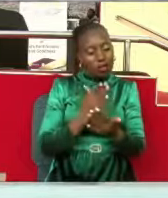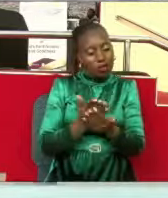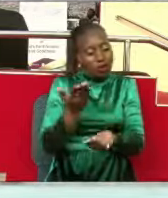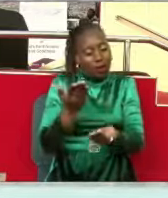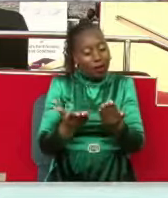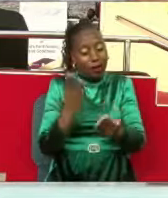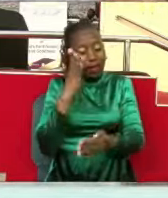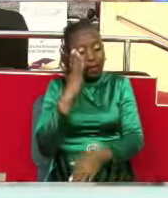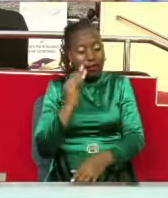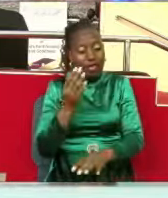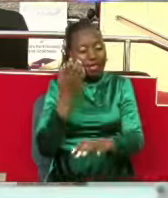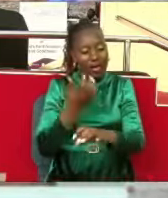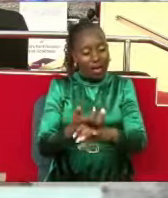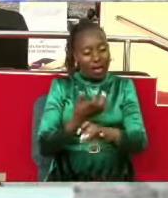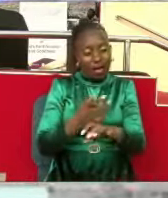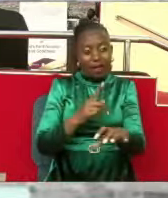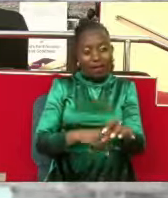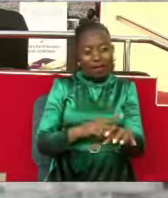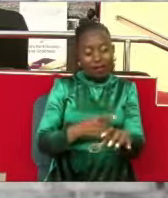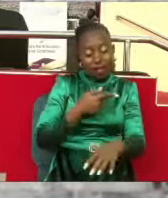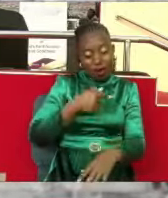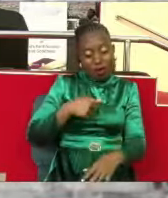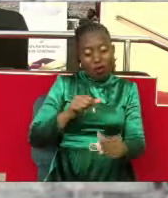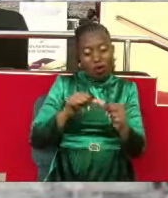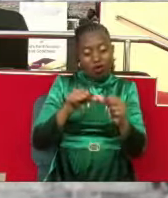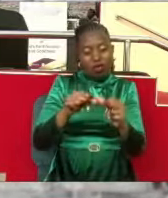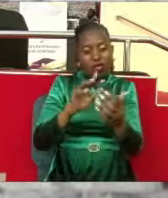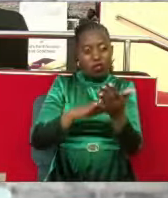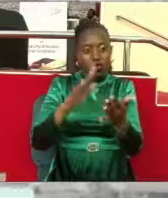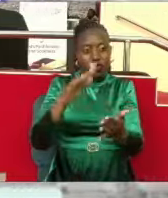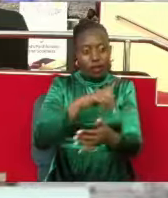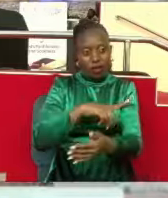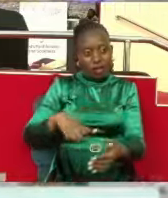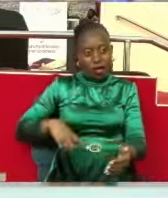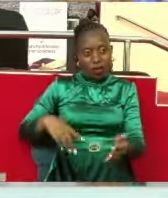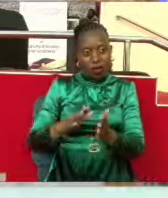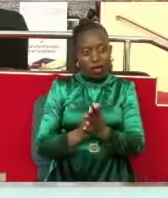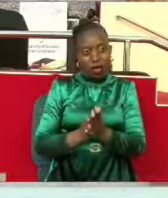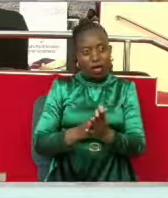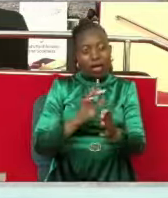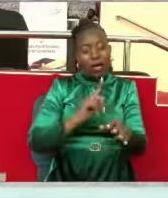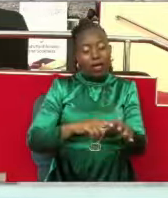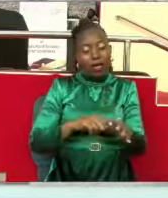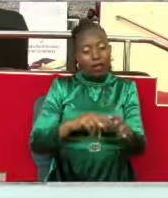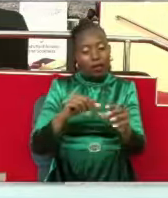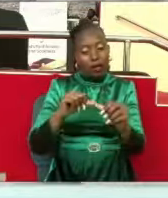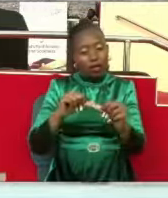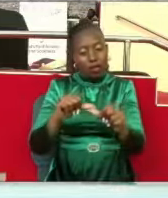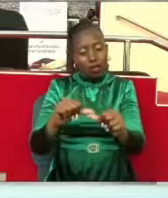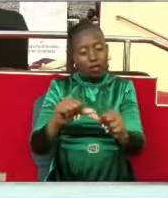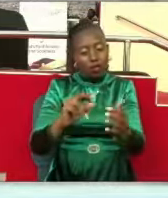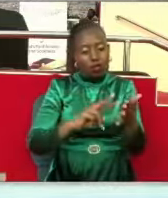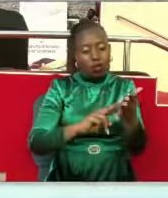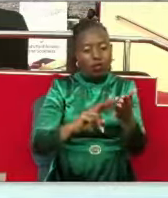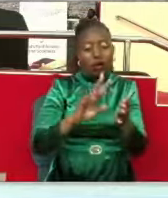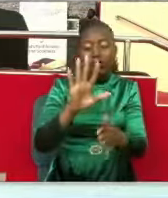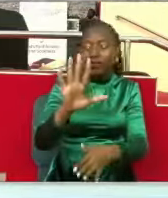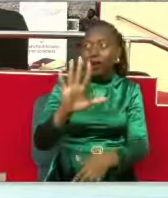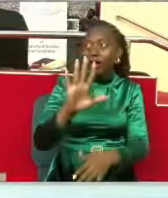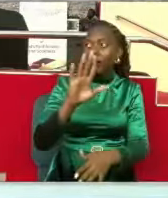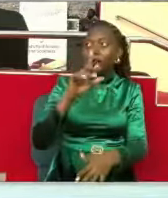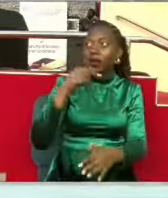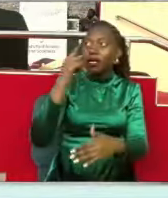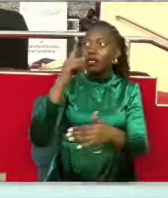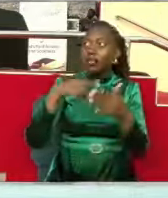tunapitia mambo magumu, we will still praise the Lord. Tutaendelea kumsifu Bwana. And when you go to verse 5, what does verse 5 say in the